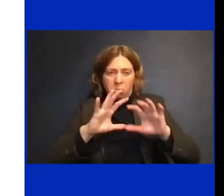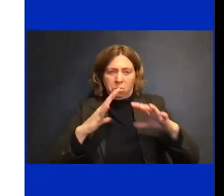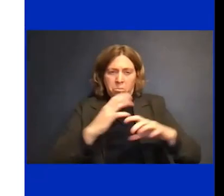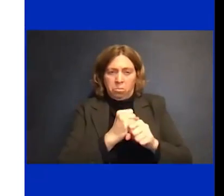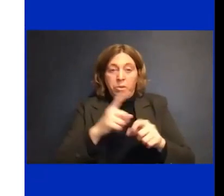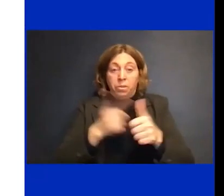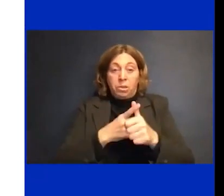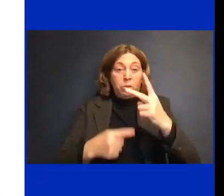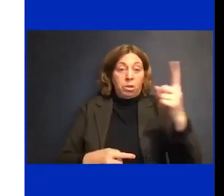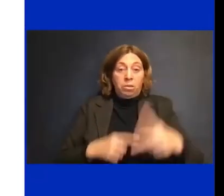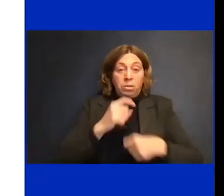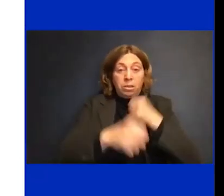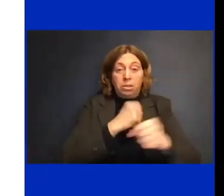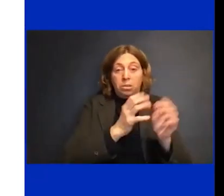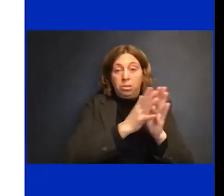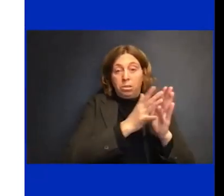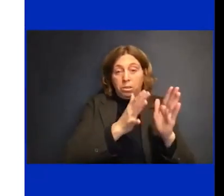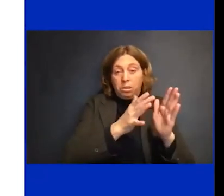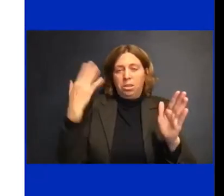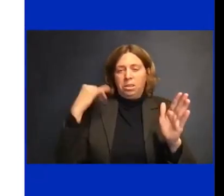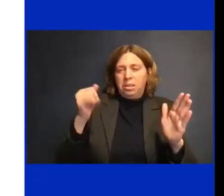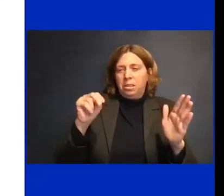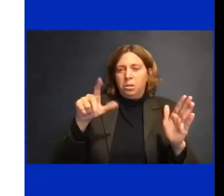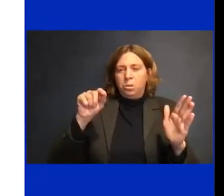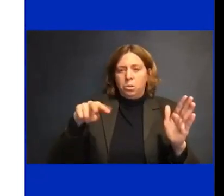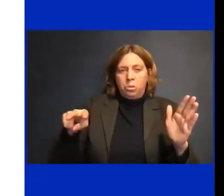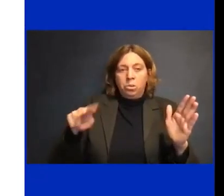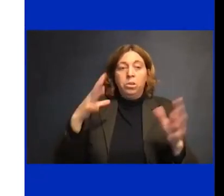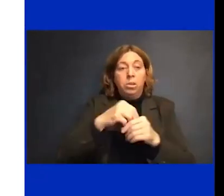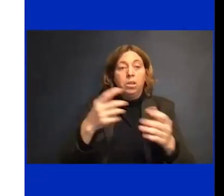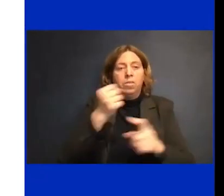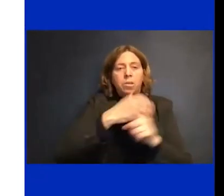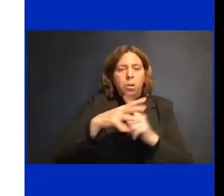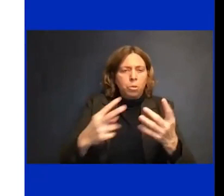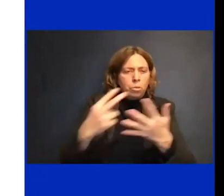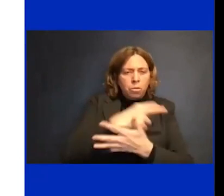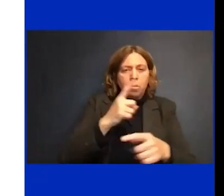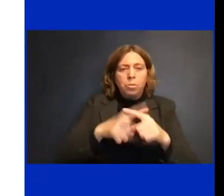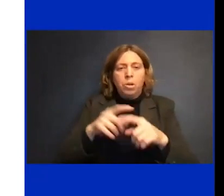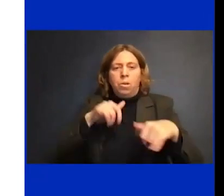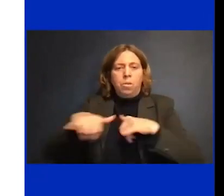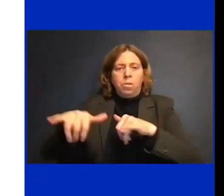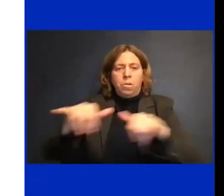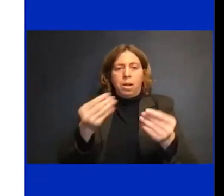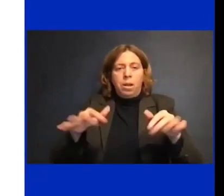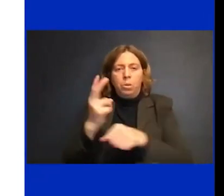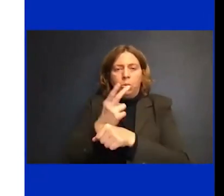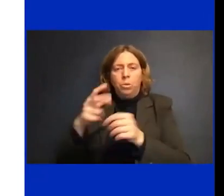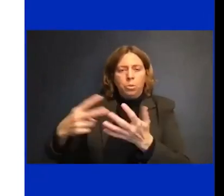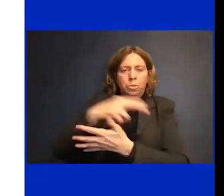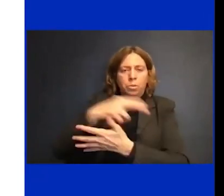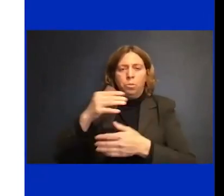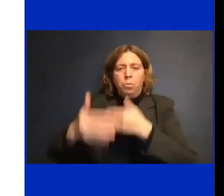of the project, beginning in January 2022, consists of an environmental review and the Uniform Land Use